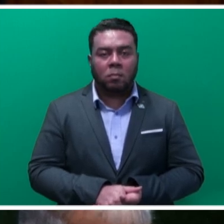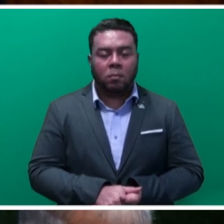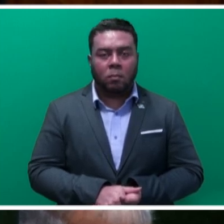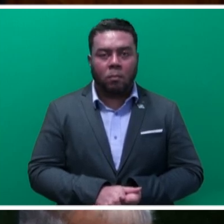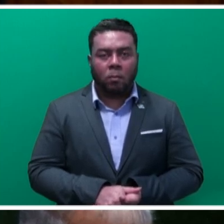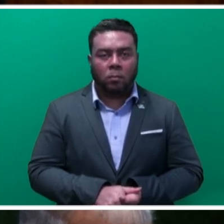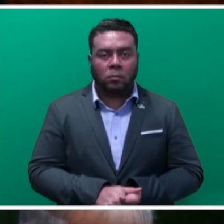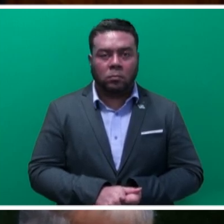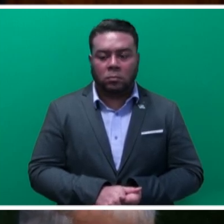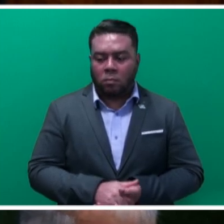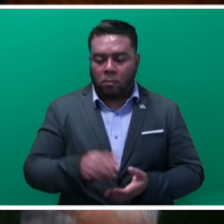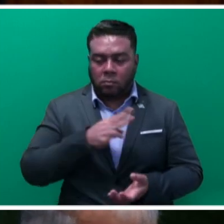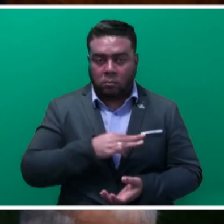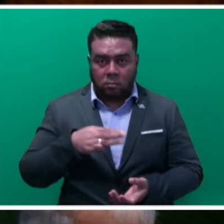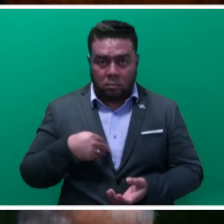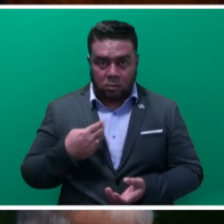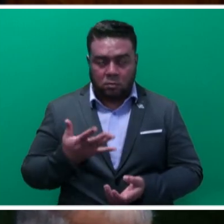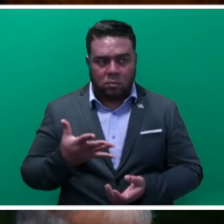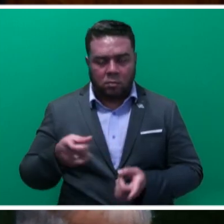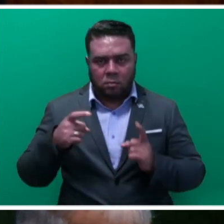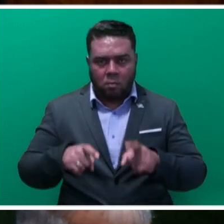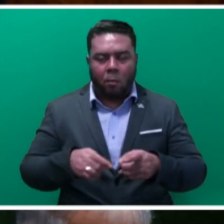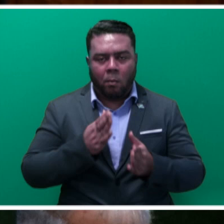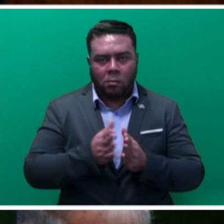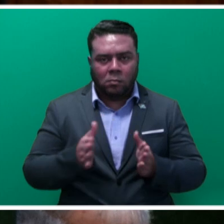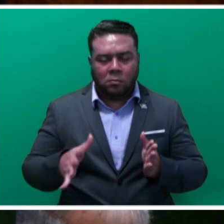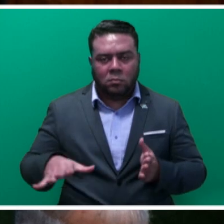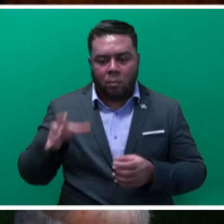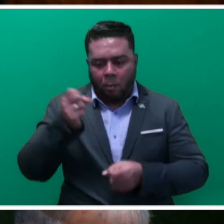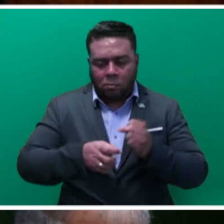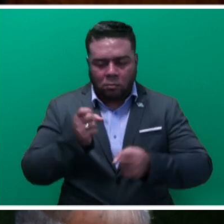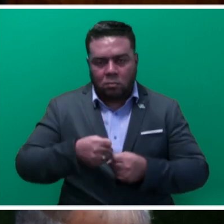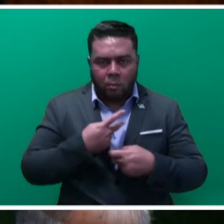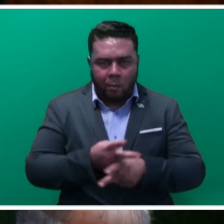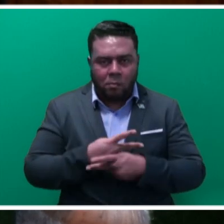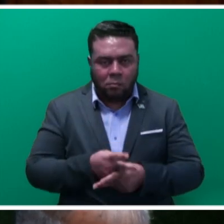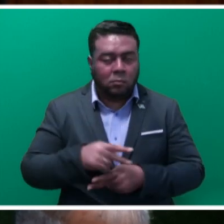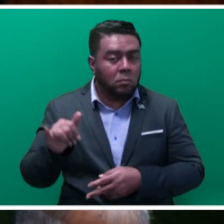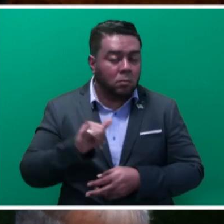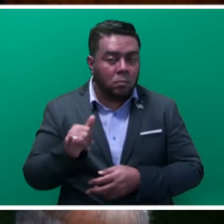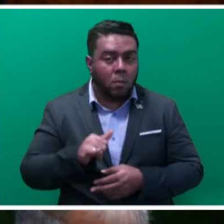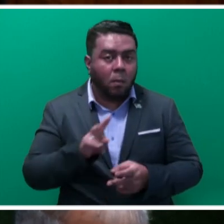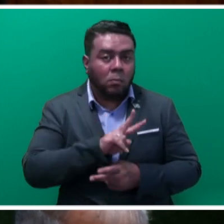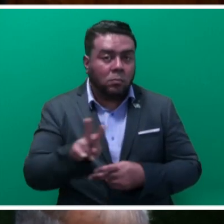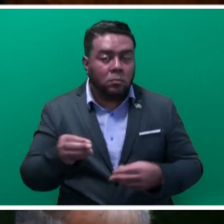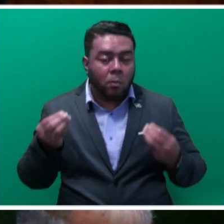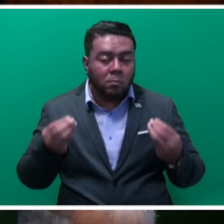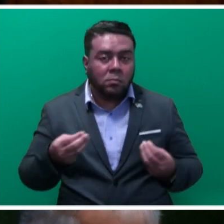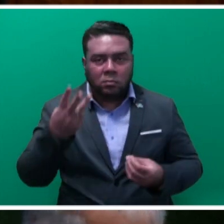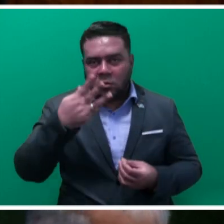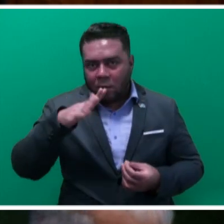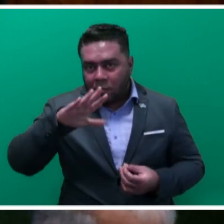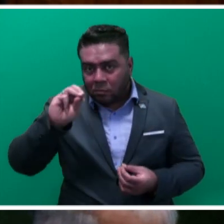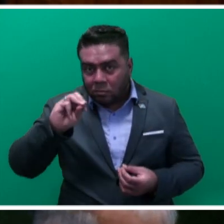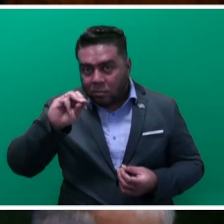dedicated to decreasing the importation of dairy products, which was valued at around 90 million the